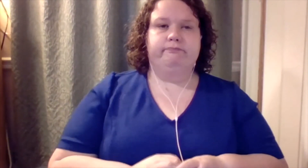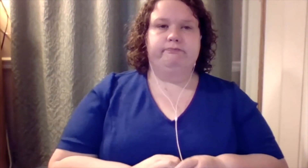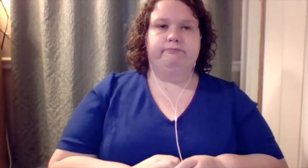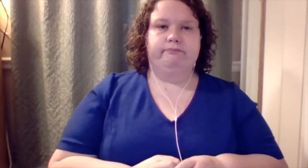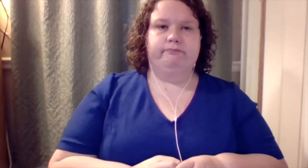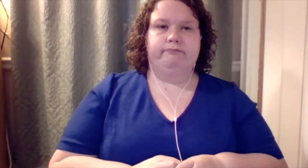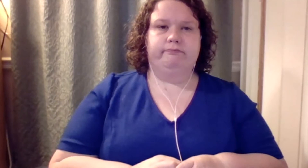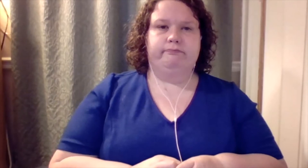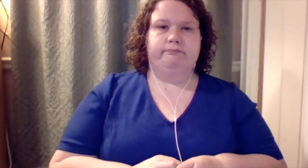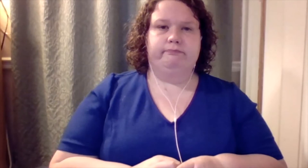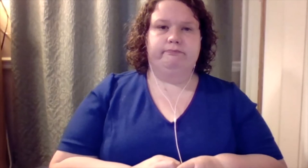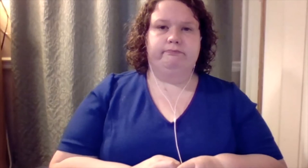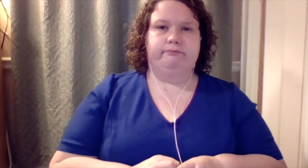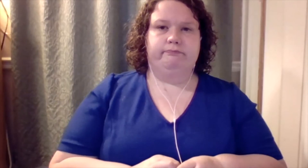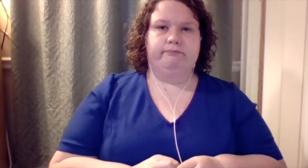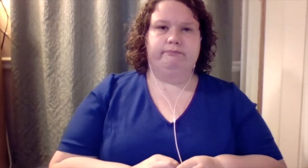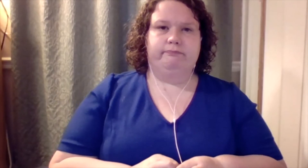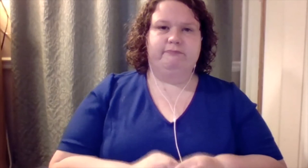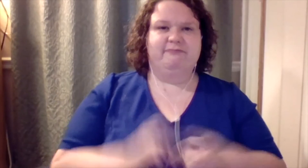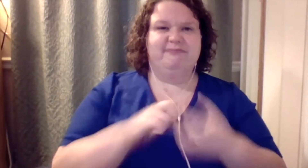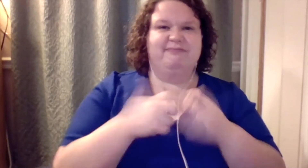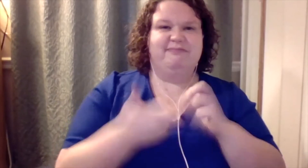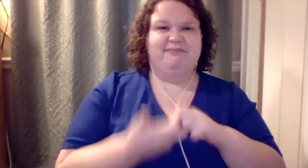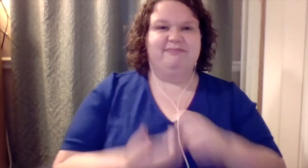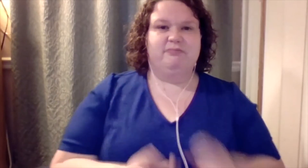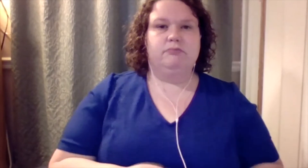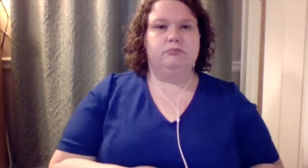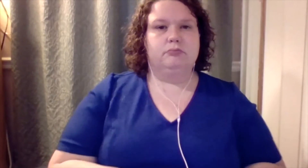there's instead of one, maybe.